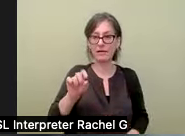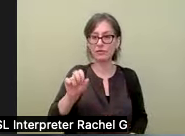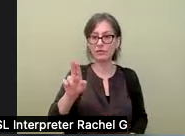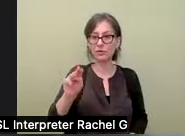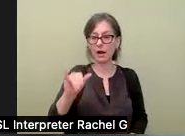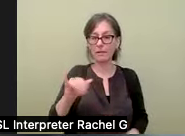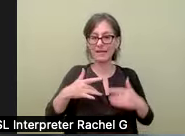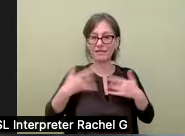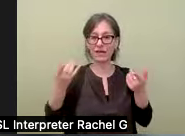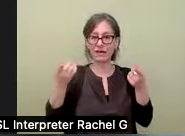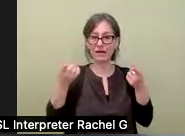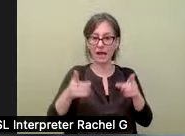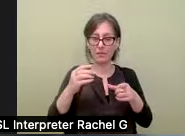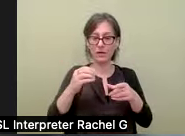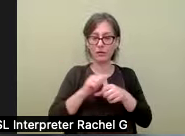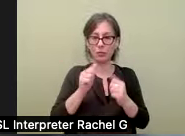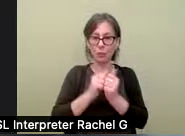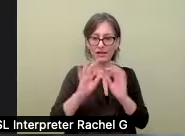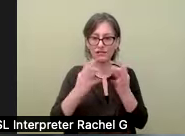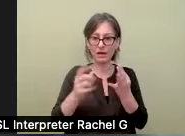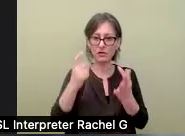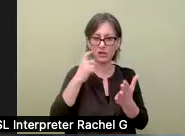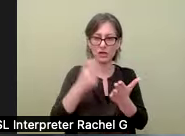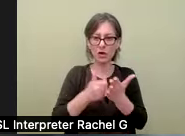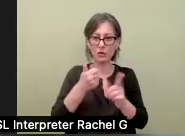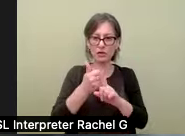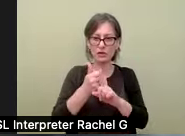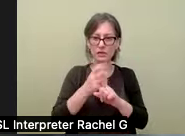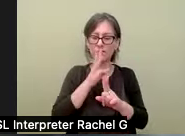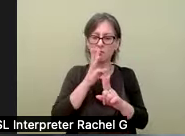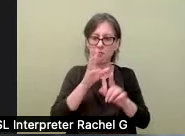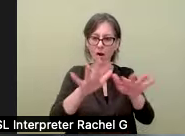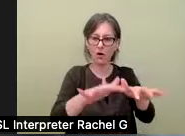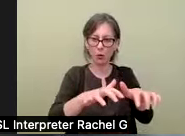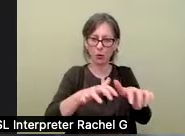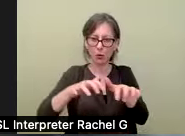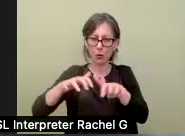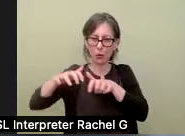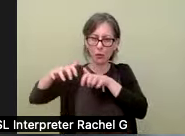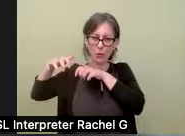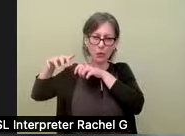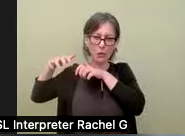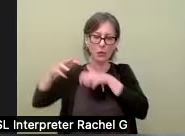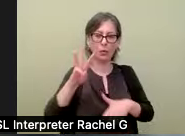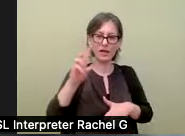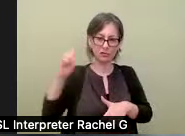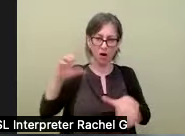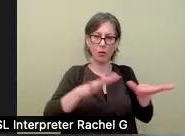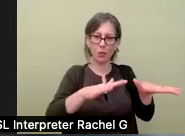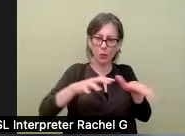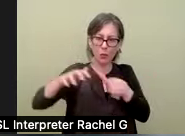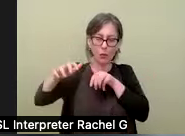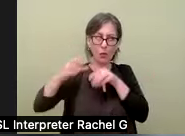her family and noticed an unusual withdrawal or receding of the ocean water. She immediately notified